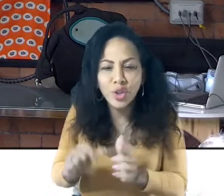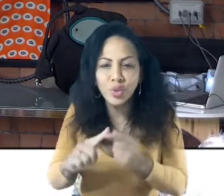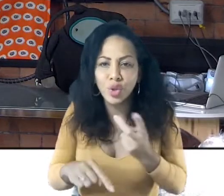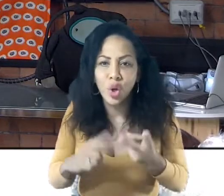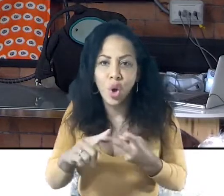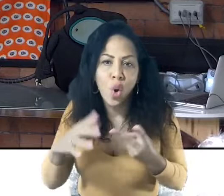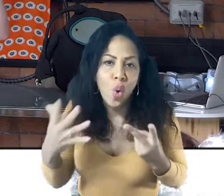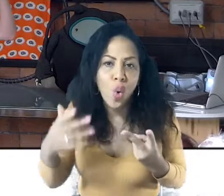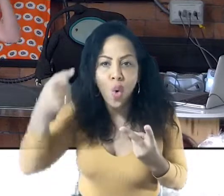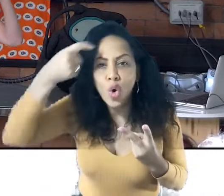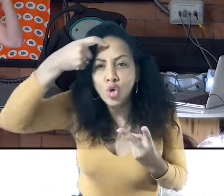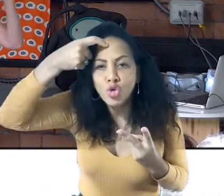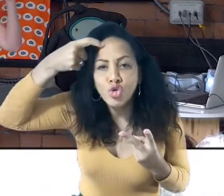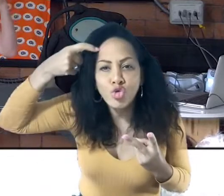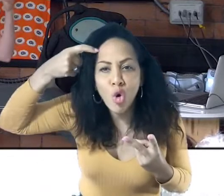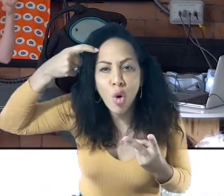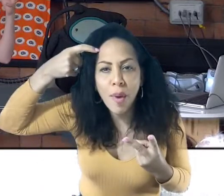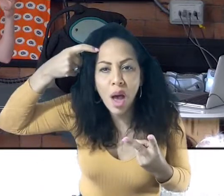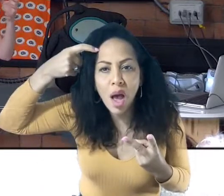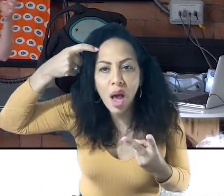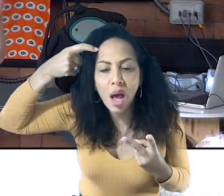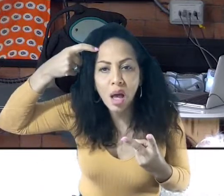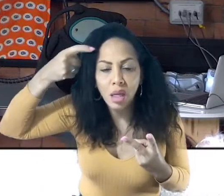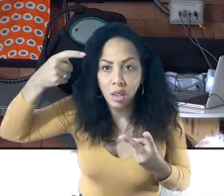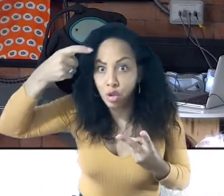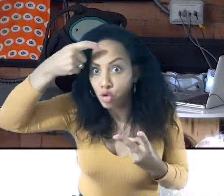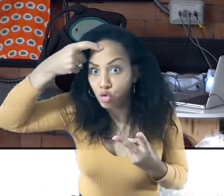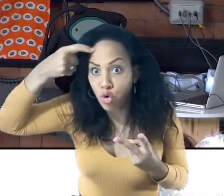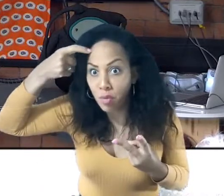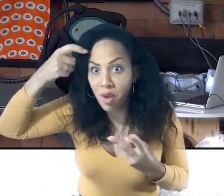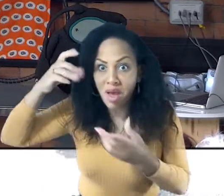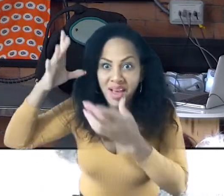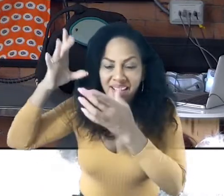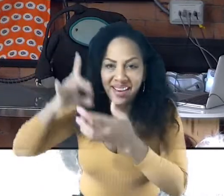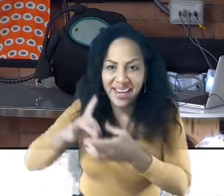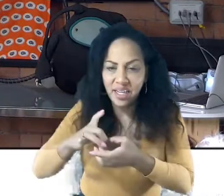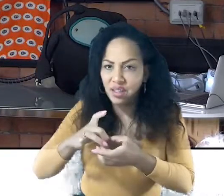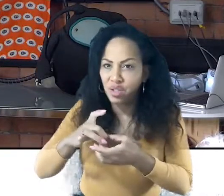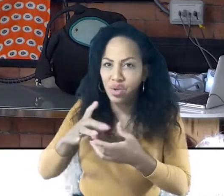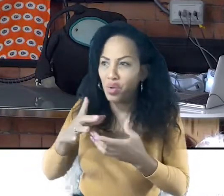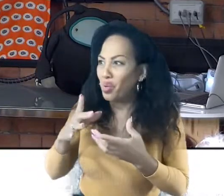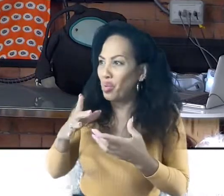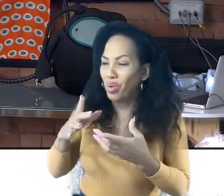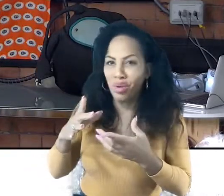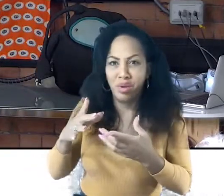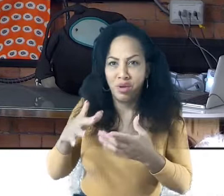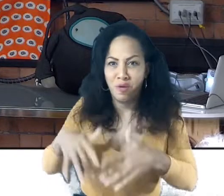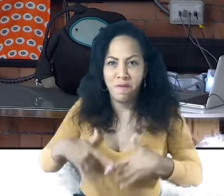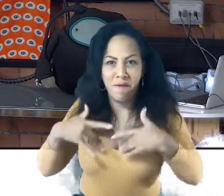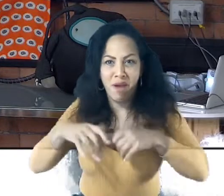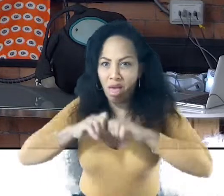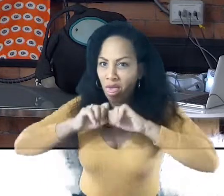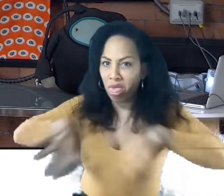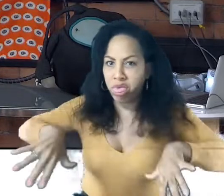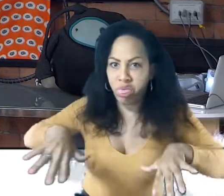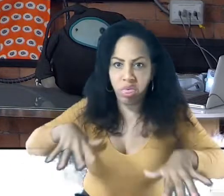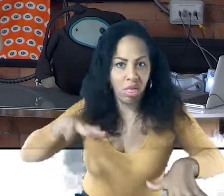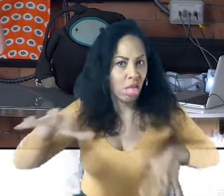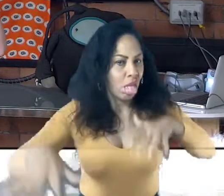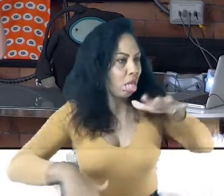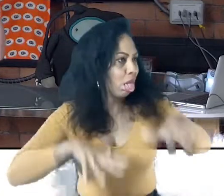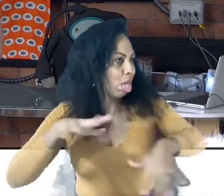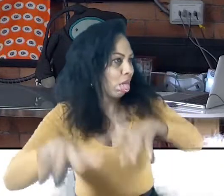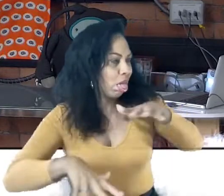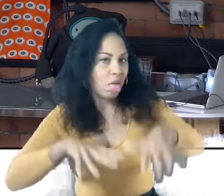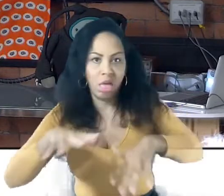your coordinates and all the familiar things not being in the same place. I mean, maybe a person has gone, and that person then